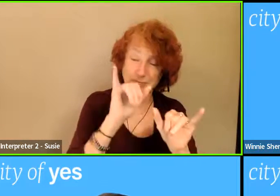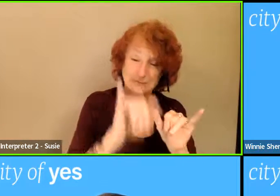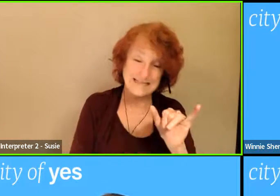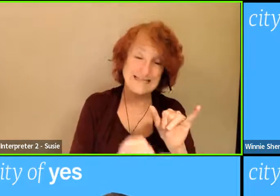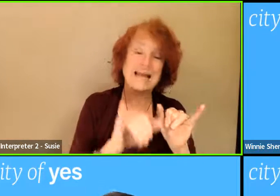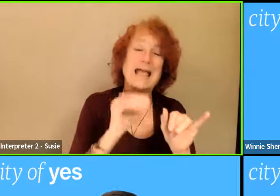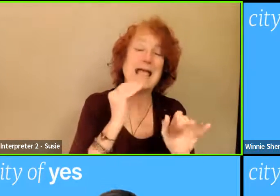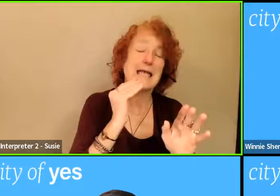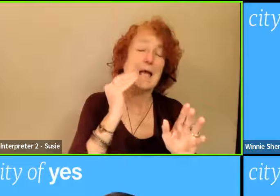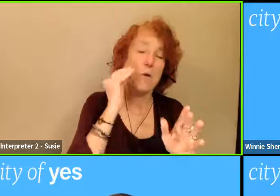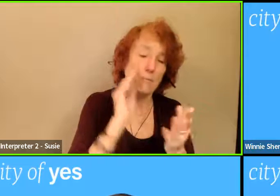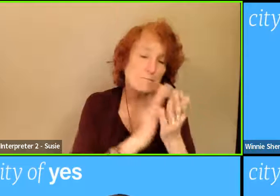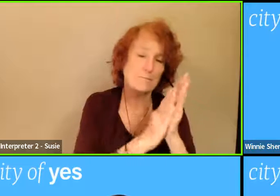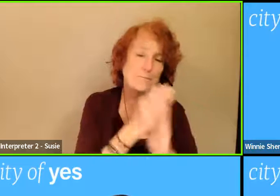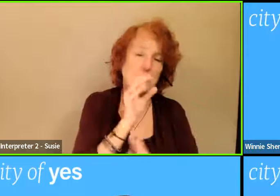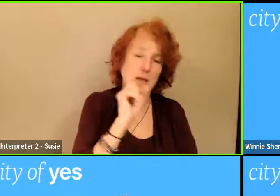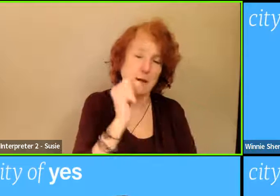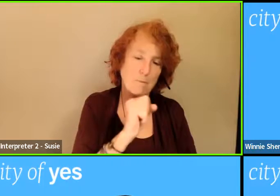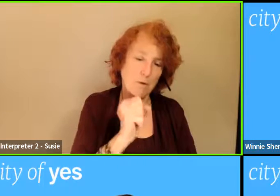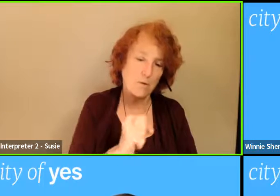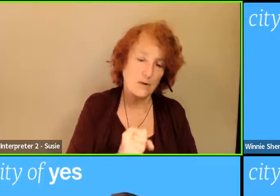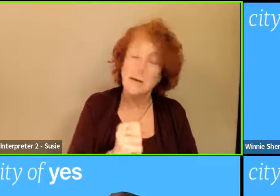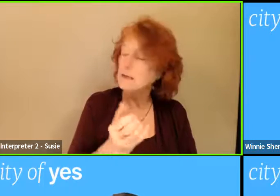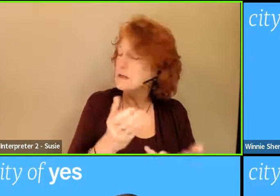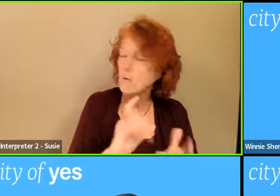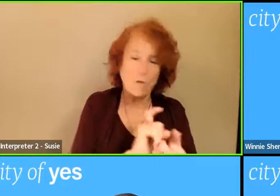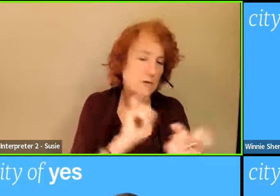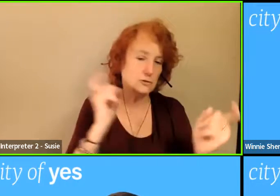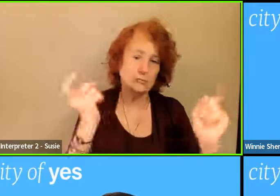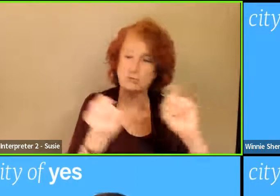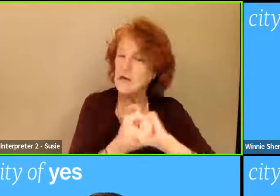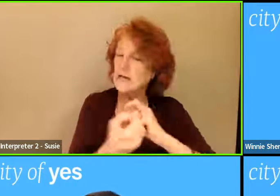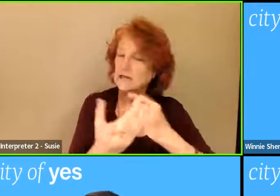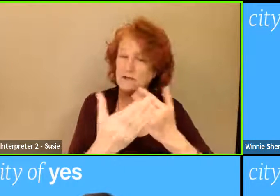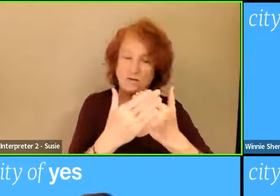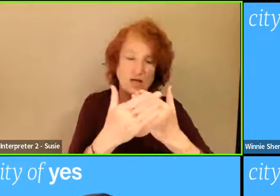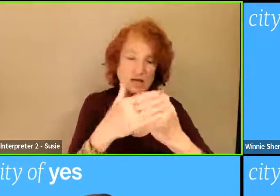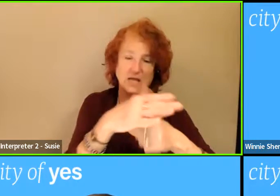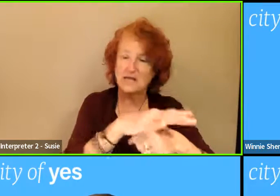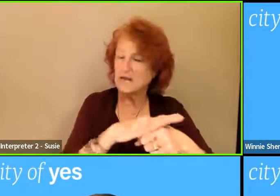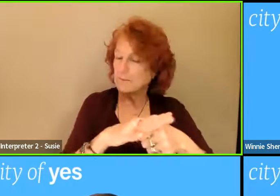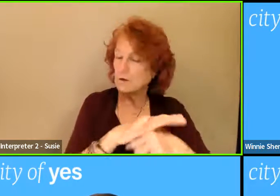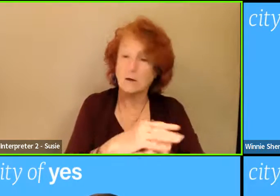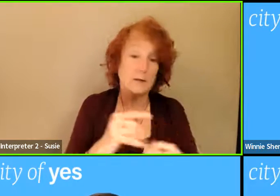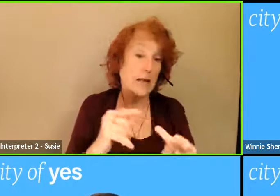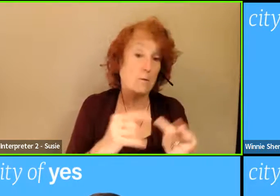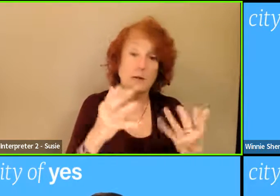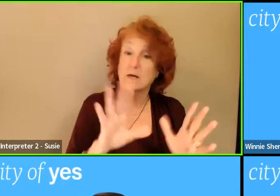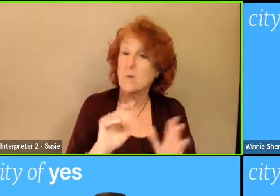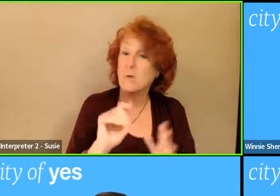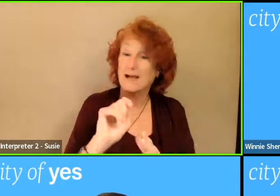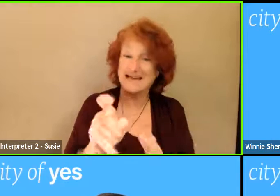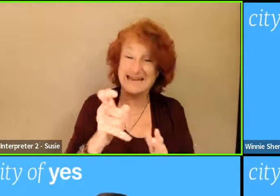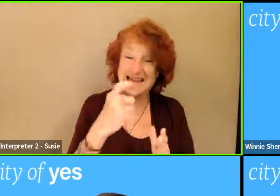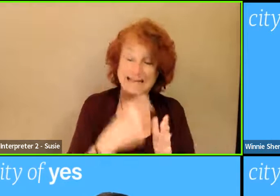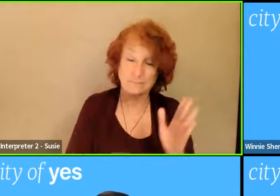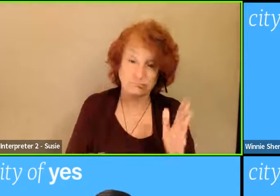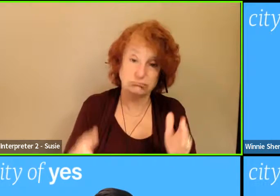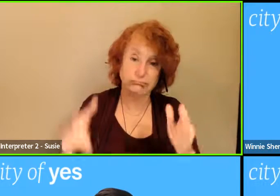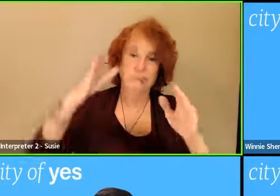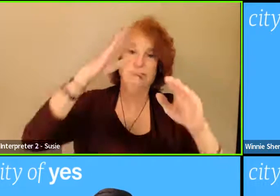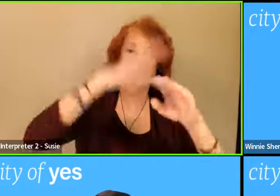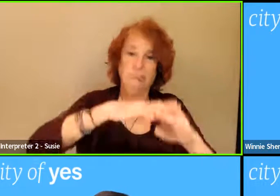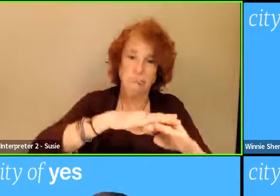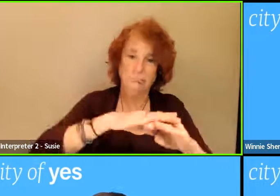without changing the neighborhood character wherever it is you live, or without overtaxing infrastructure. So that's the key of